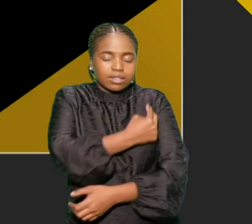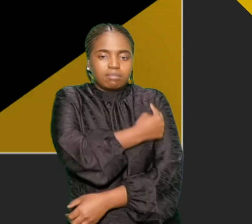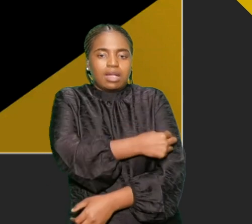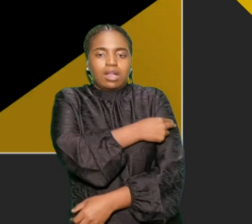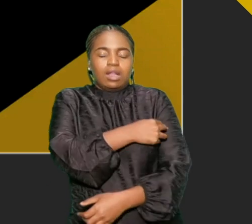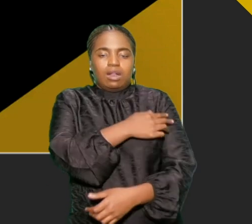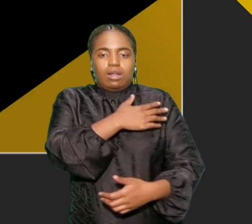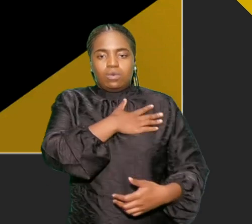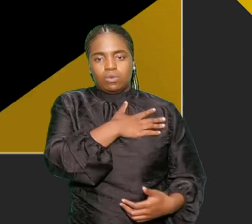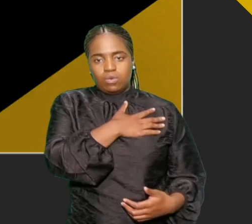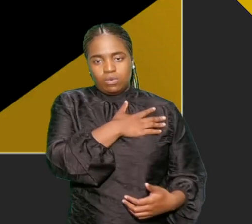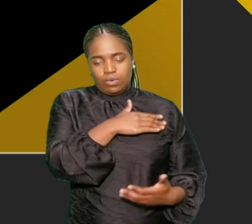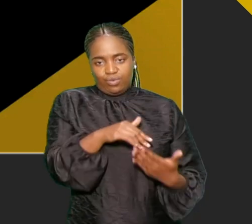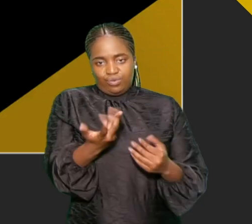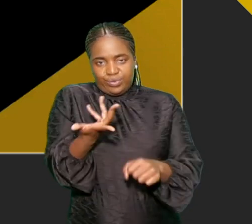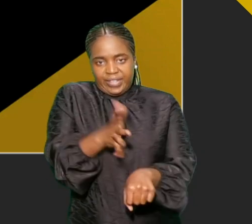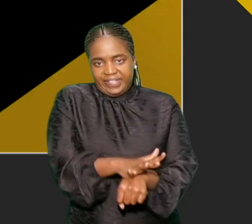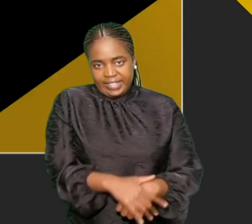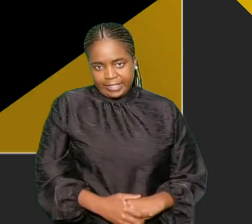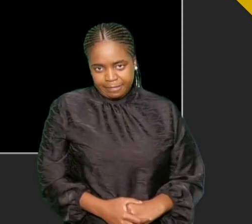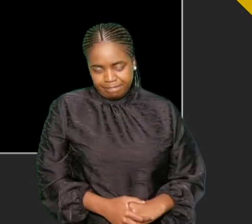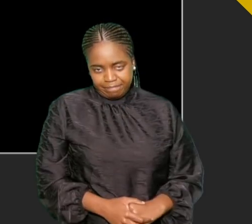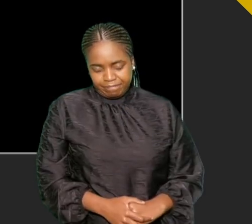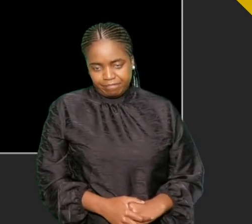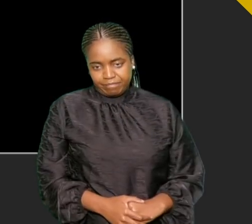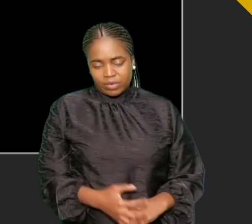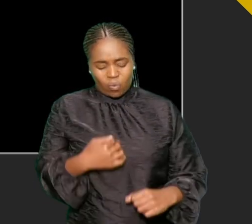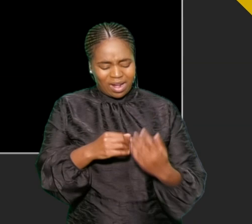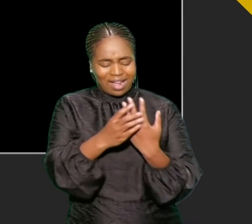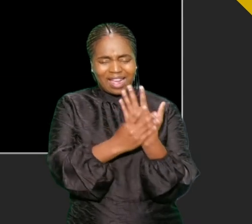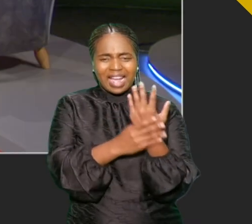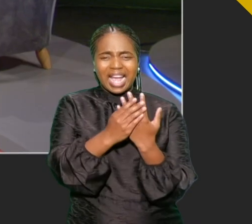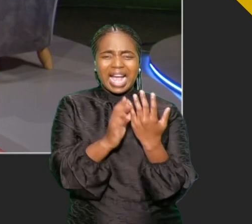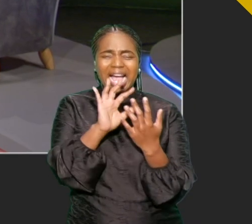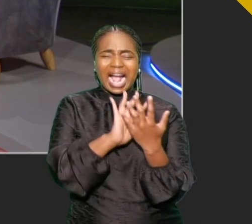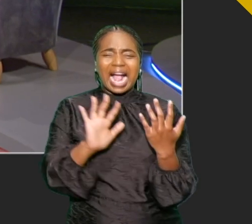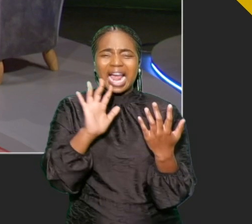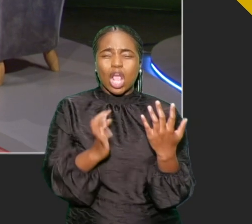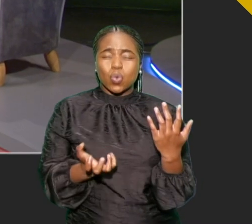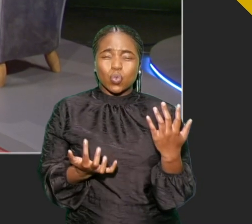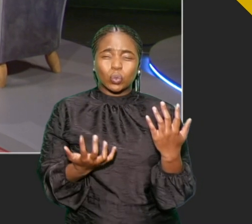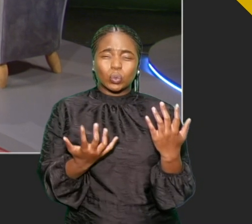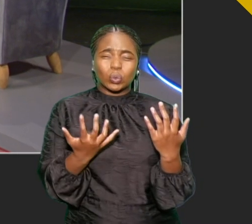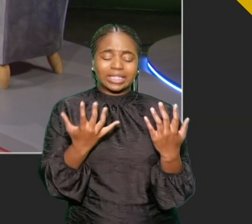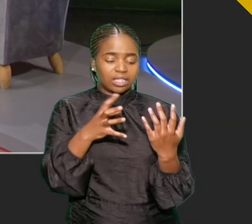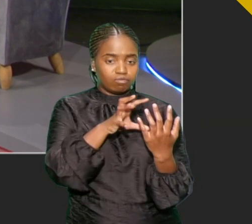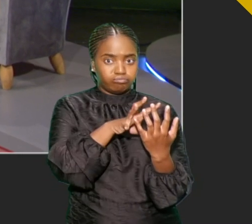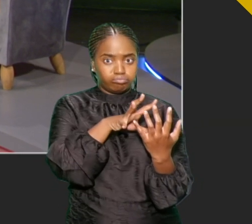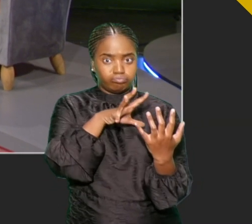the matter has changed. He's already turned green. The hand is very